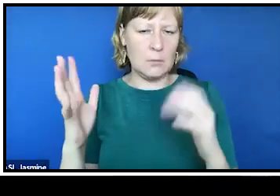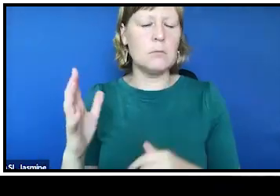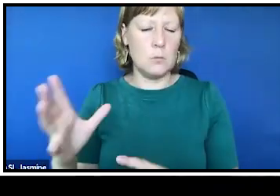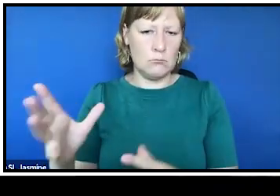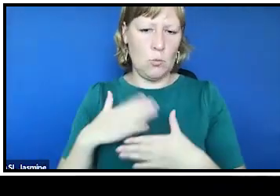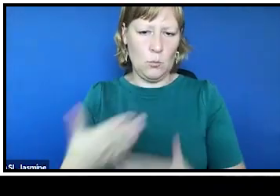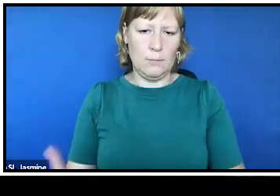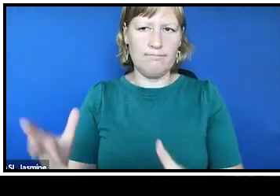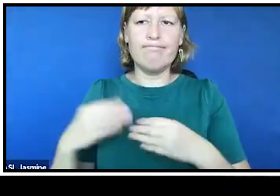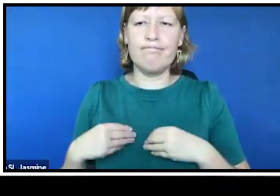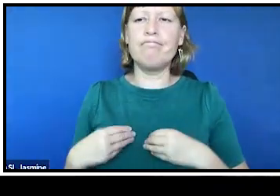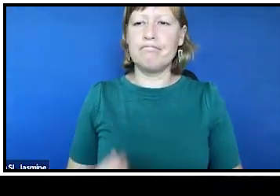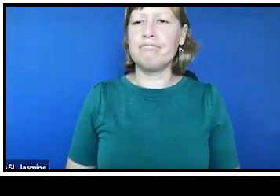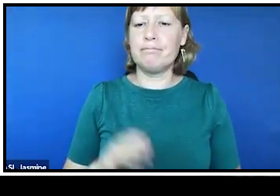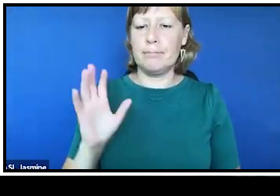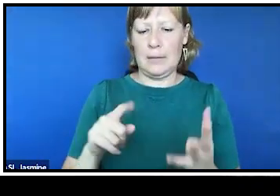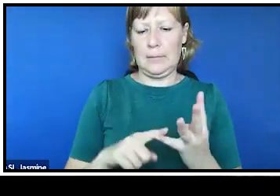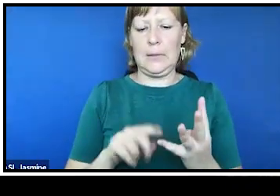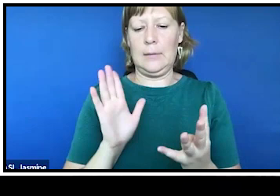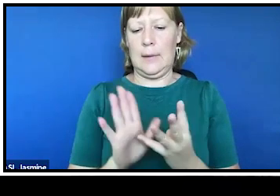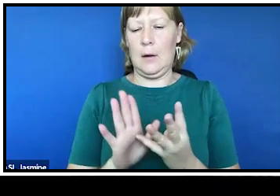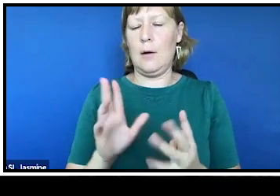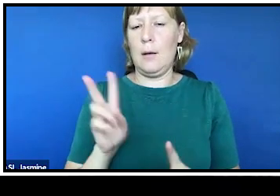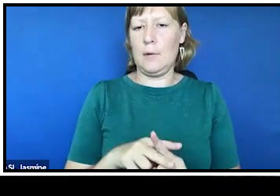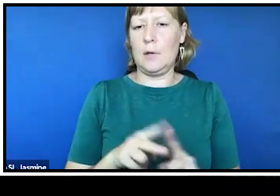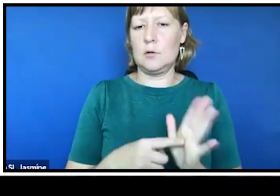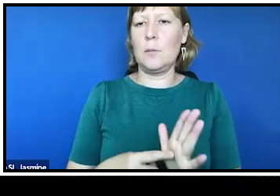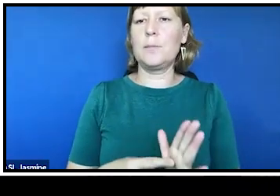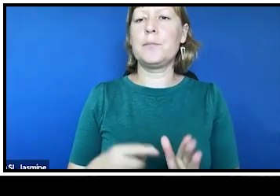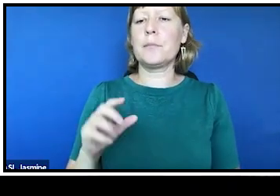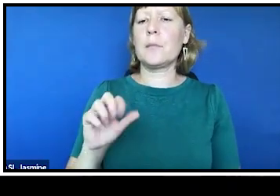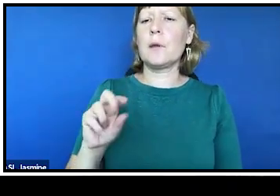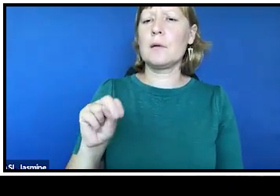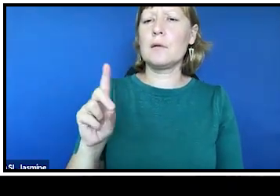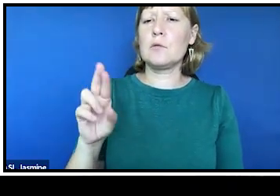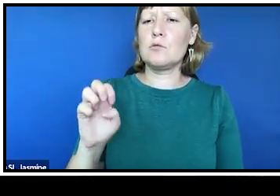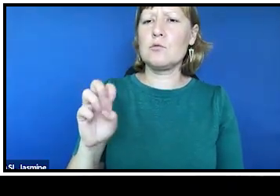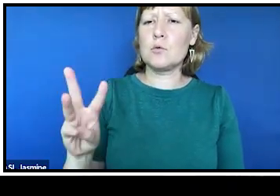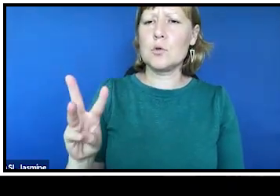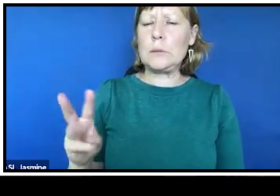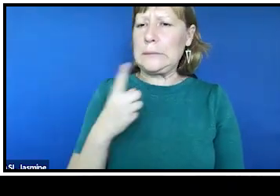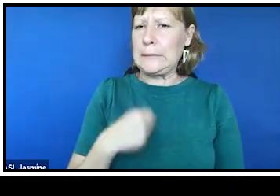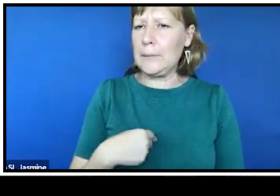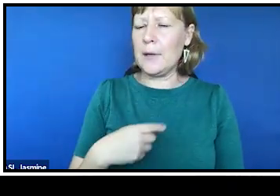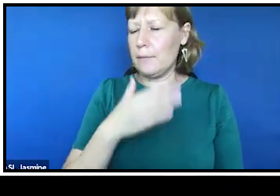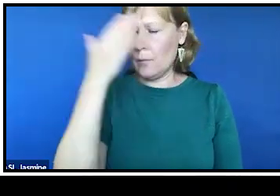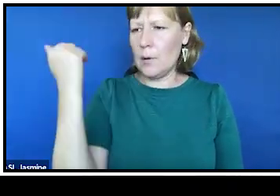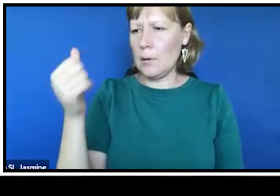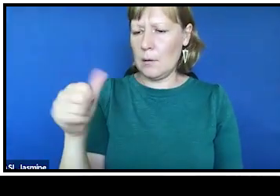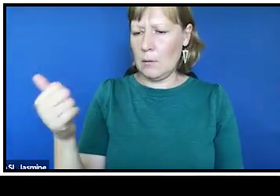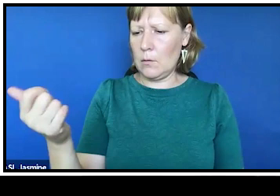their application. And then, can you tell me, Andrew, what was the other question? I'm sorry, I don't remember.